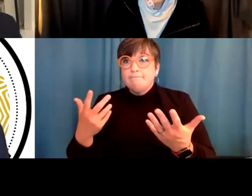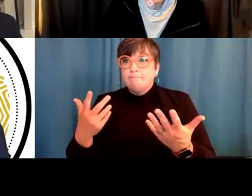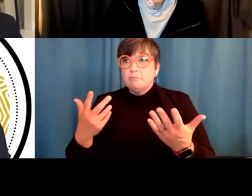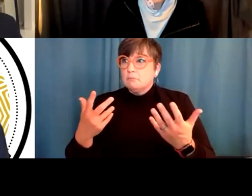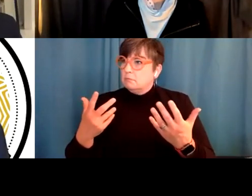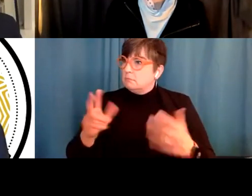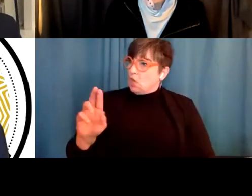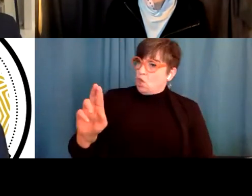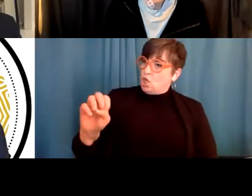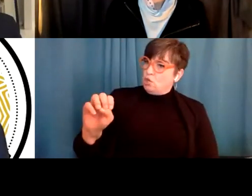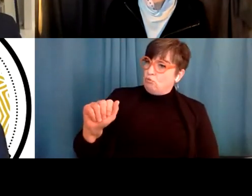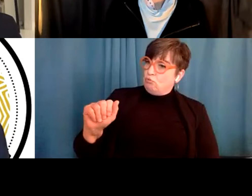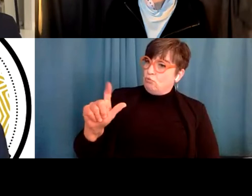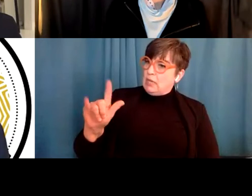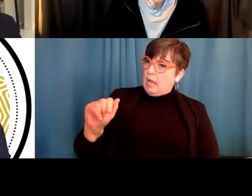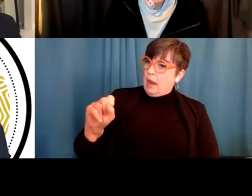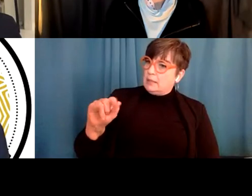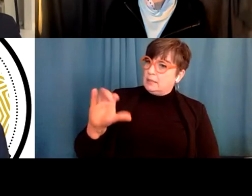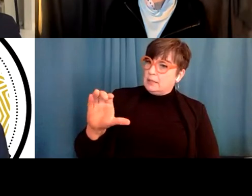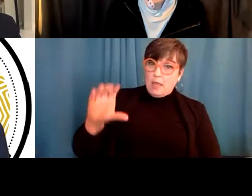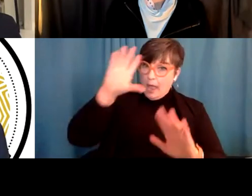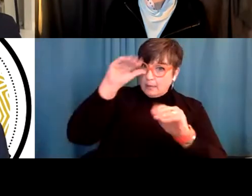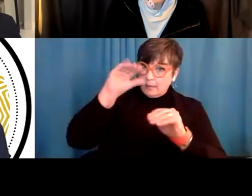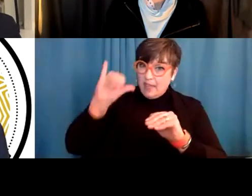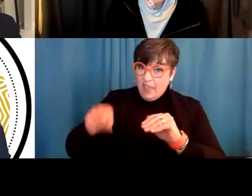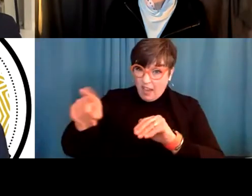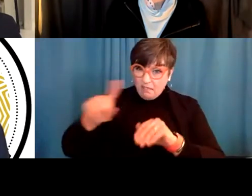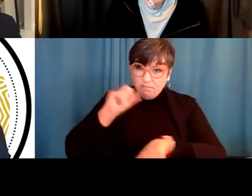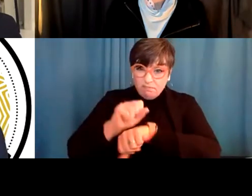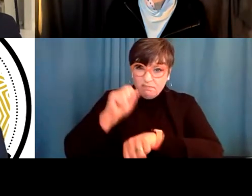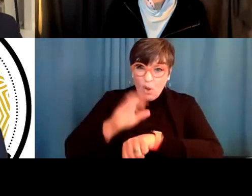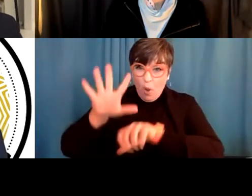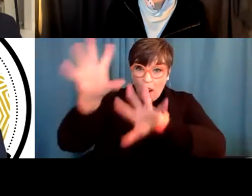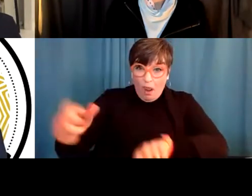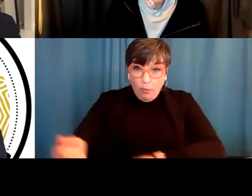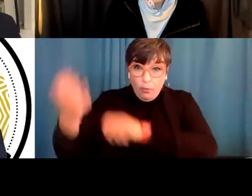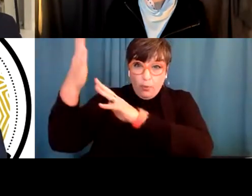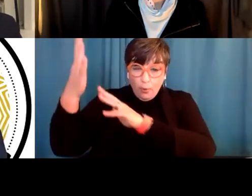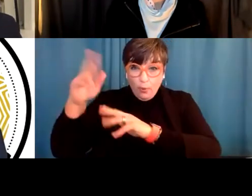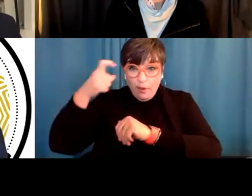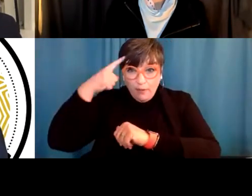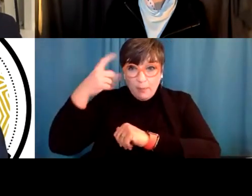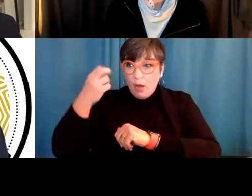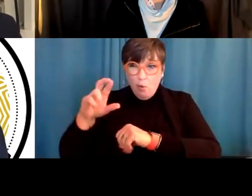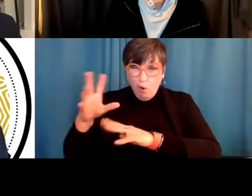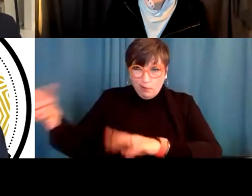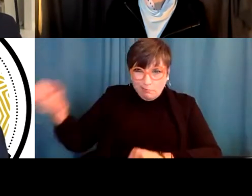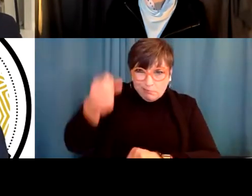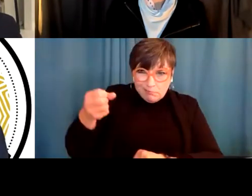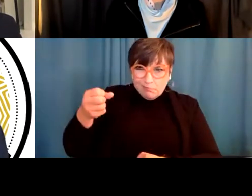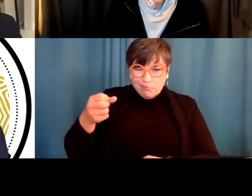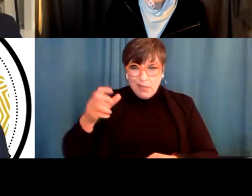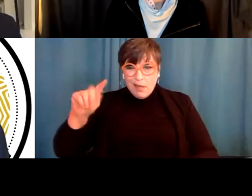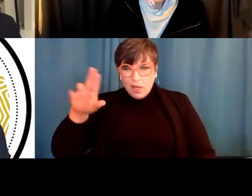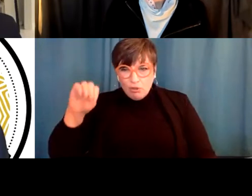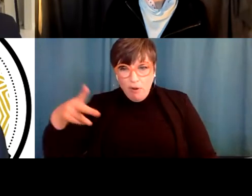realistic expectation that these insurrectionists would overthrow the American government or even get Donald Trump somehow back into the White House. I think that